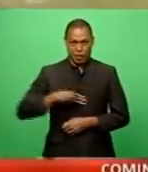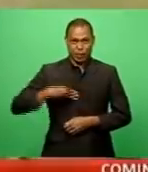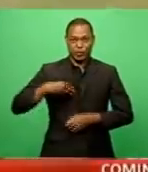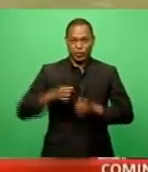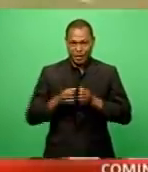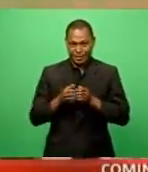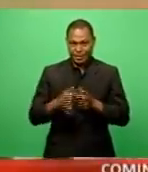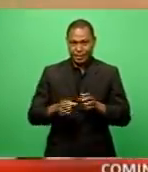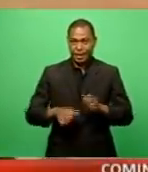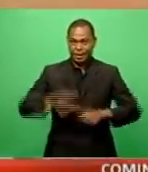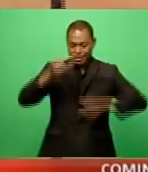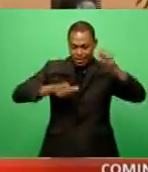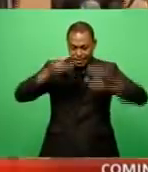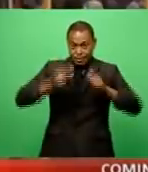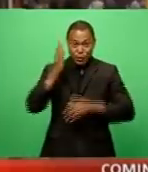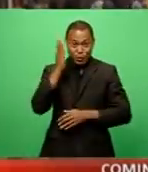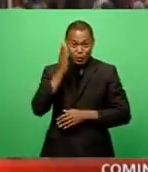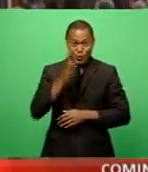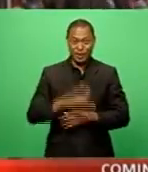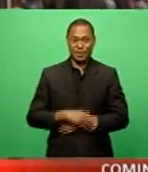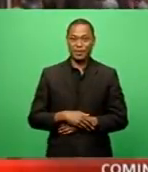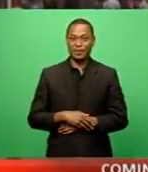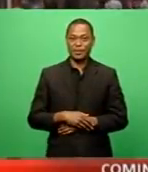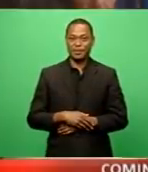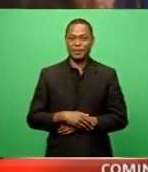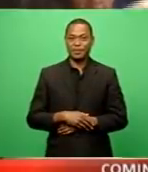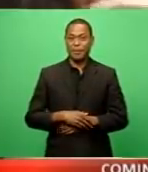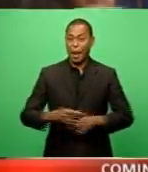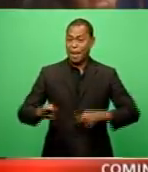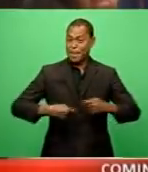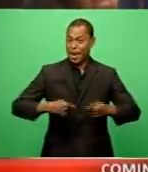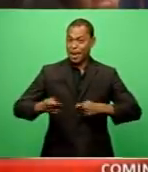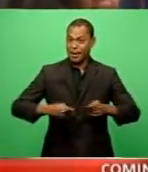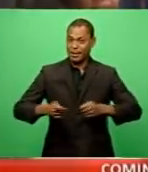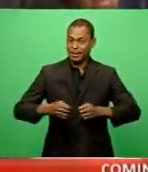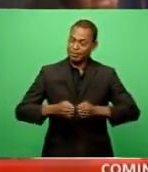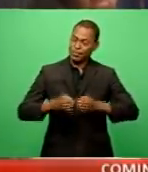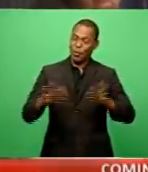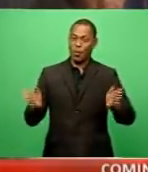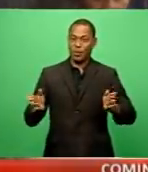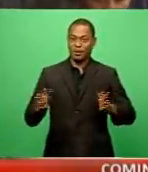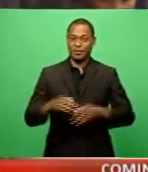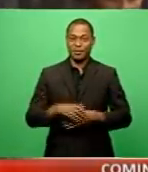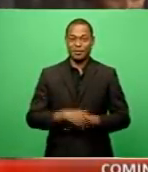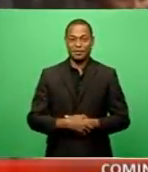damage assessment for schools and municipal markets to reopen.